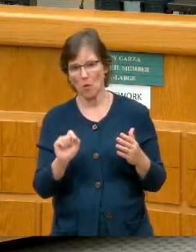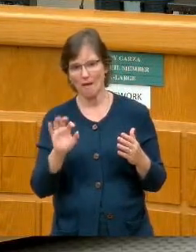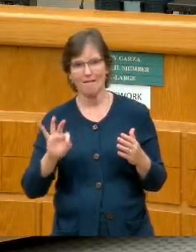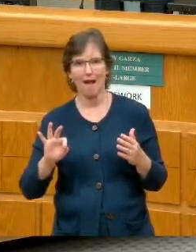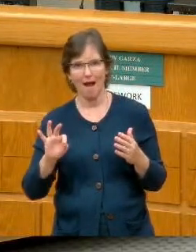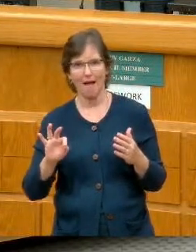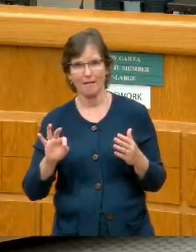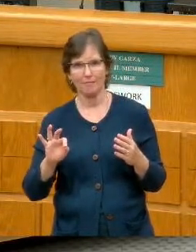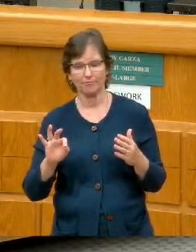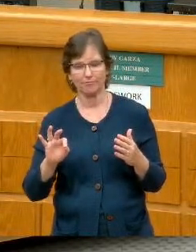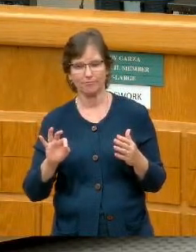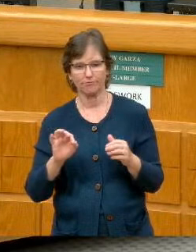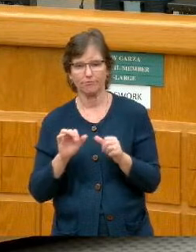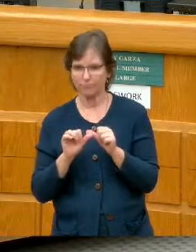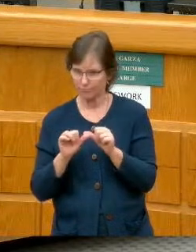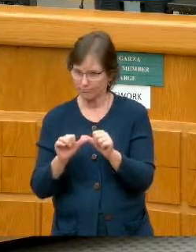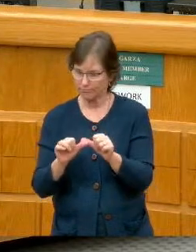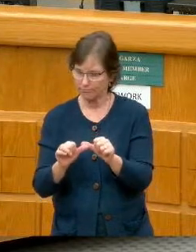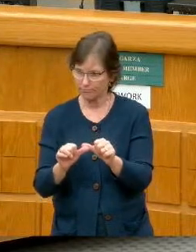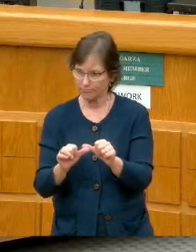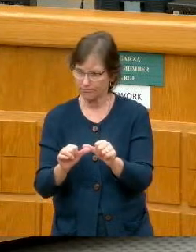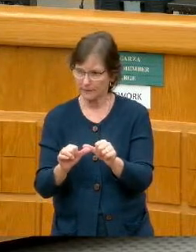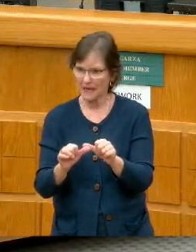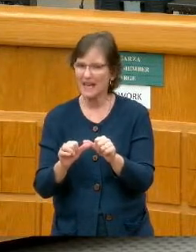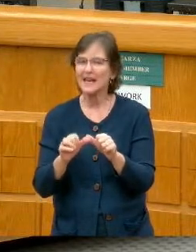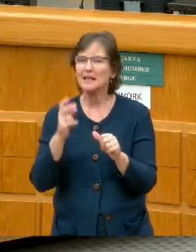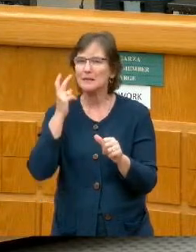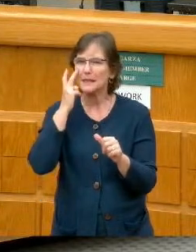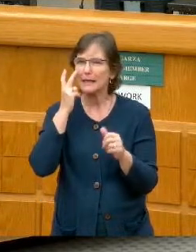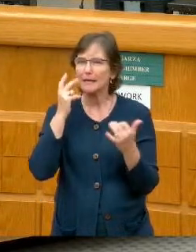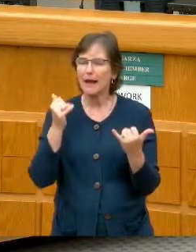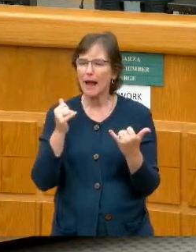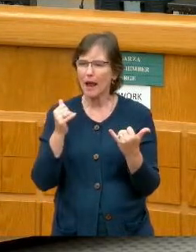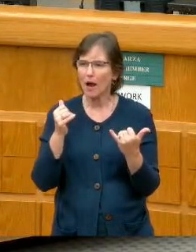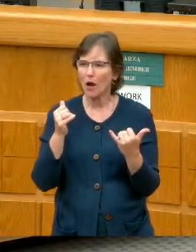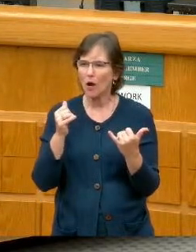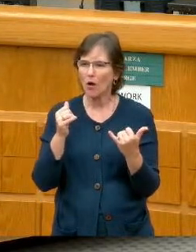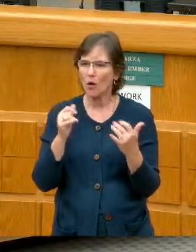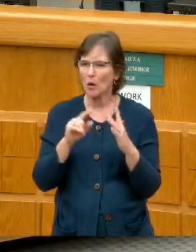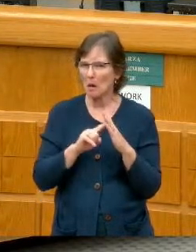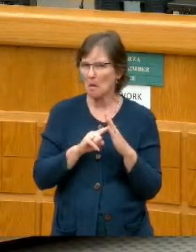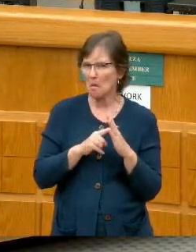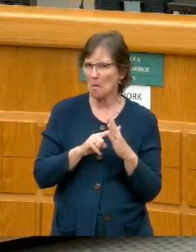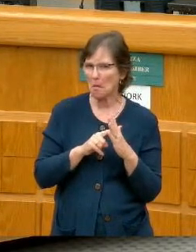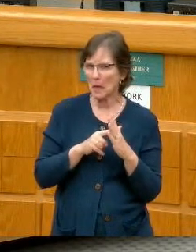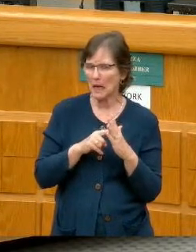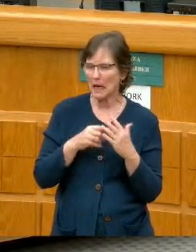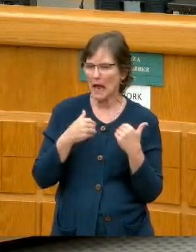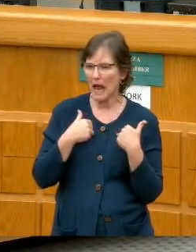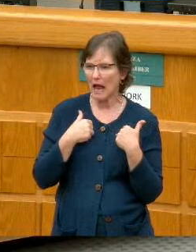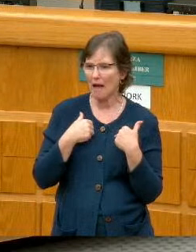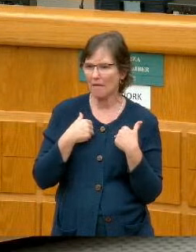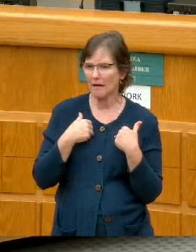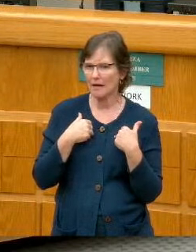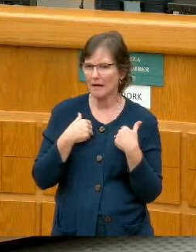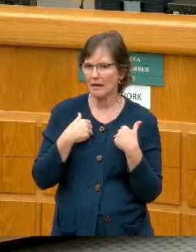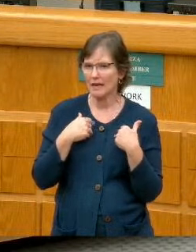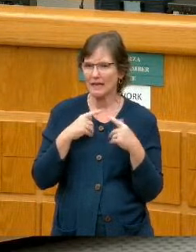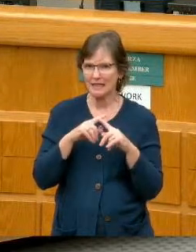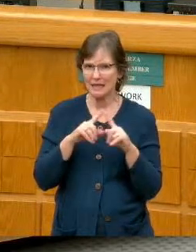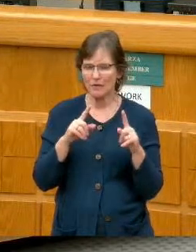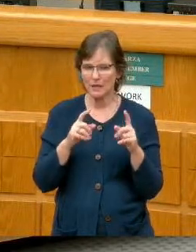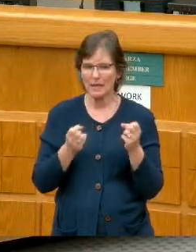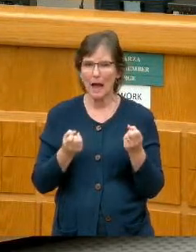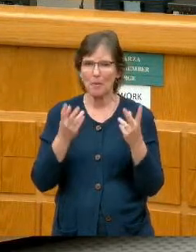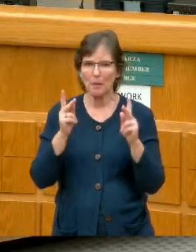what you can see is for the first time, we're starting to get a noticeable deviation in the number of people